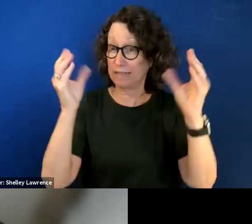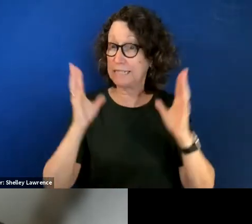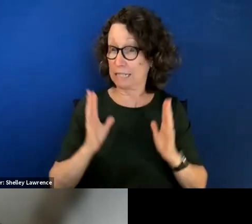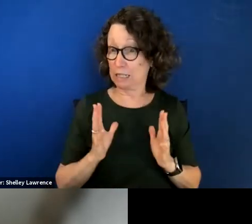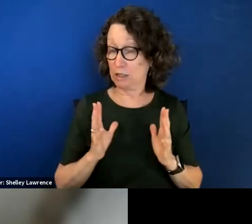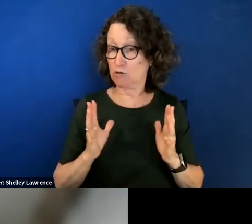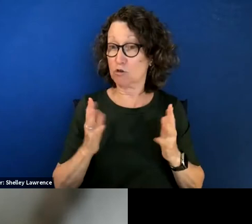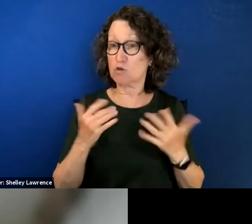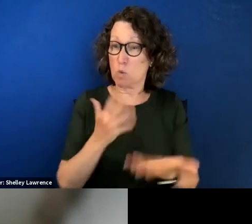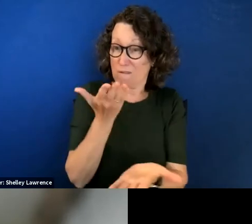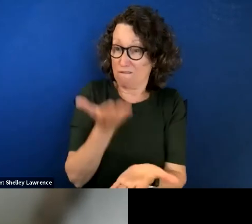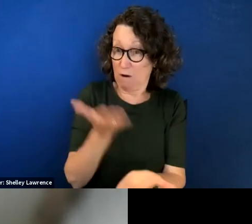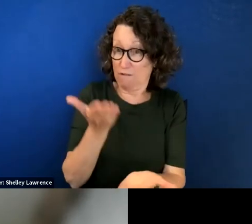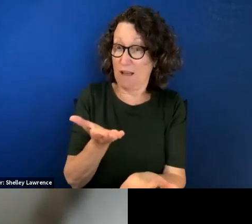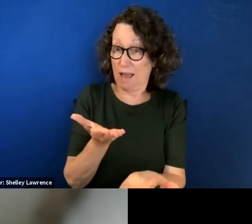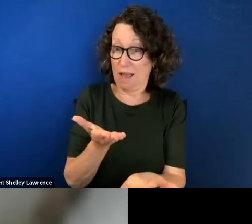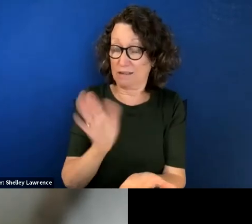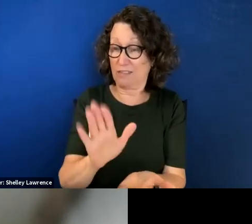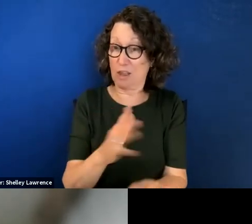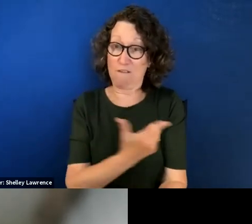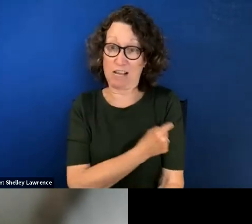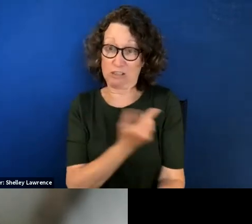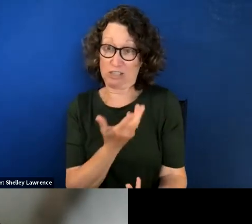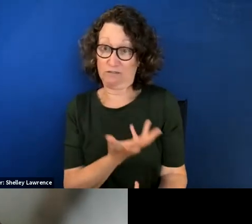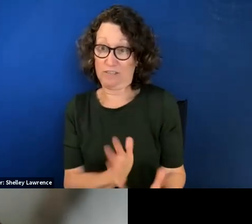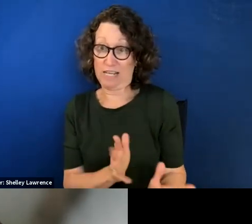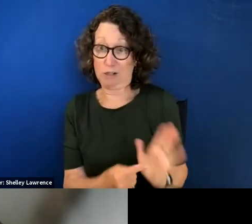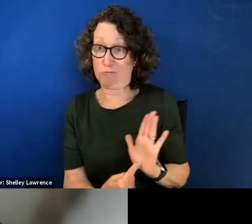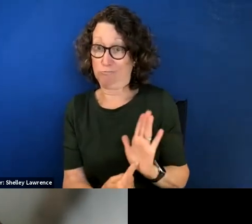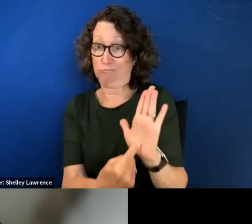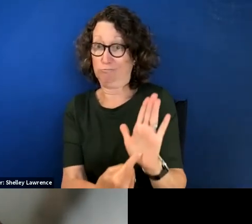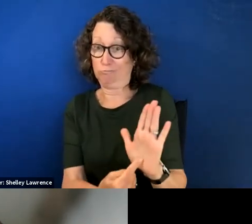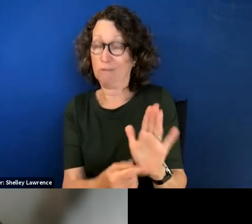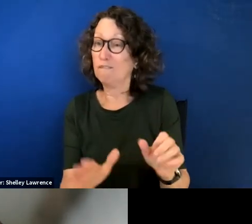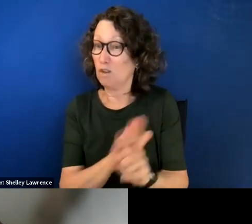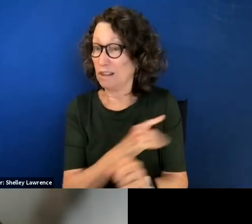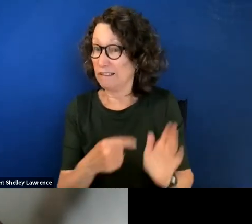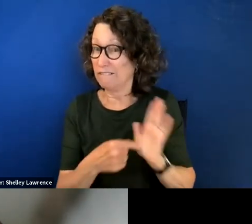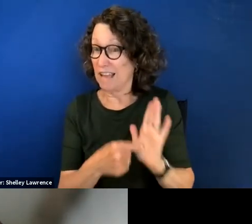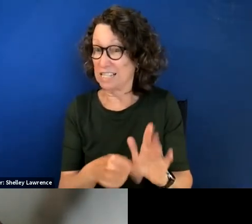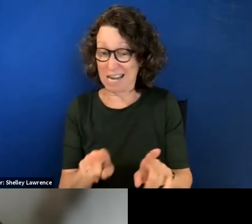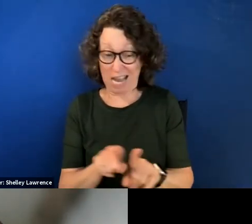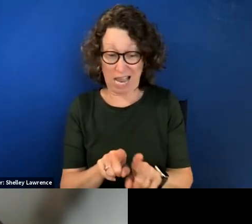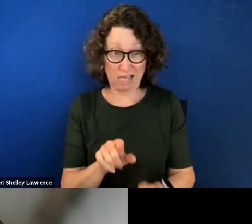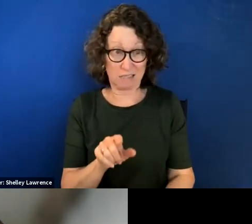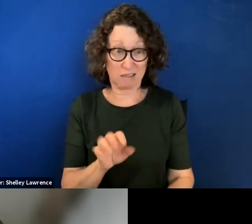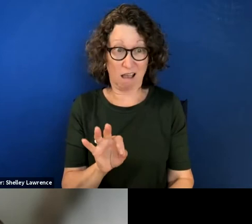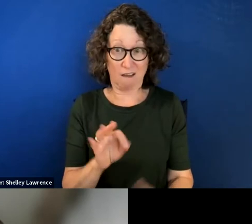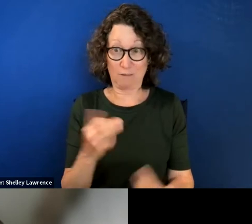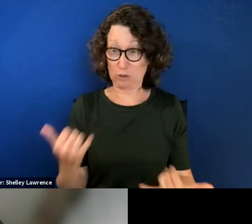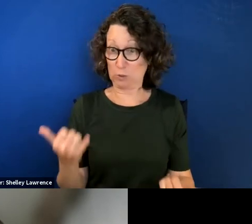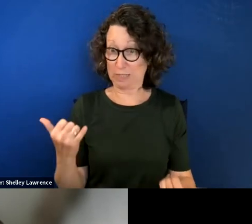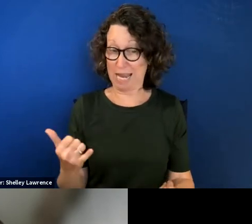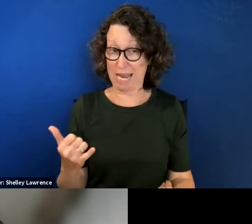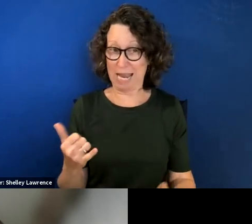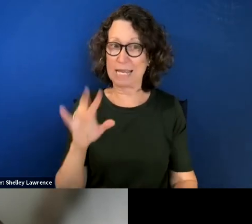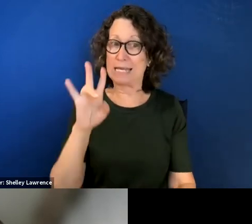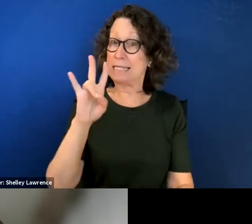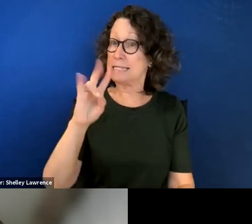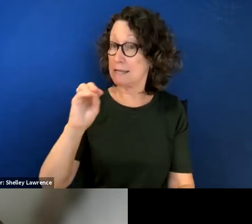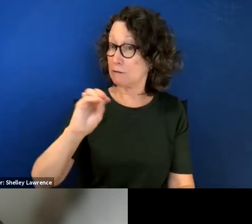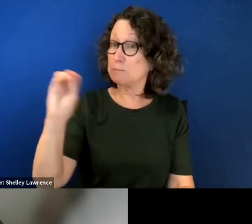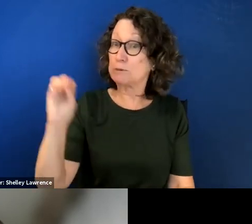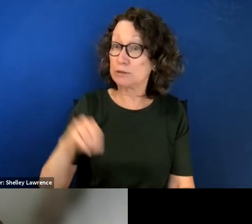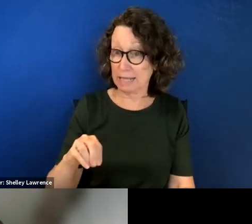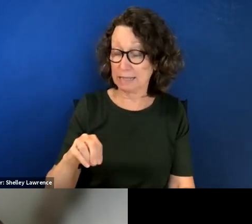who have verified their vaccination or that are fully vaccinated as of today is 70%.